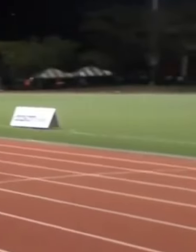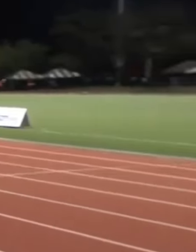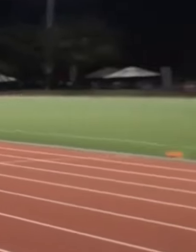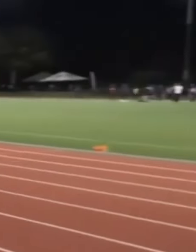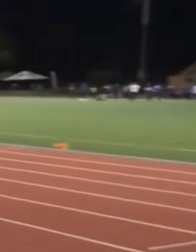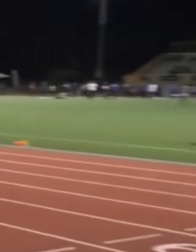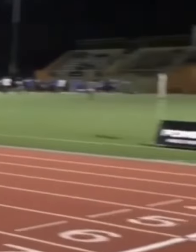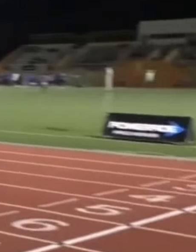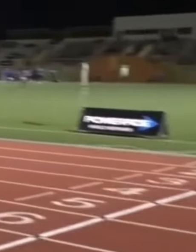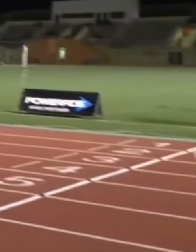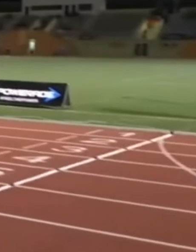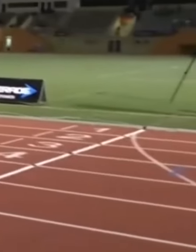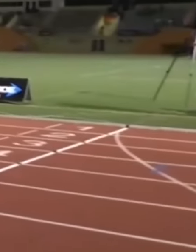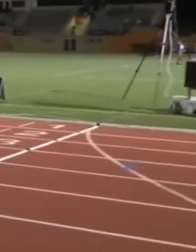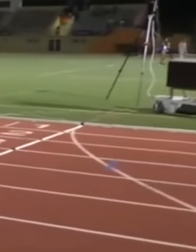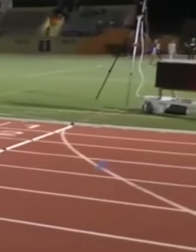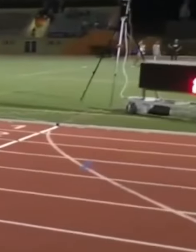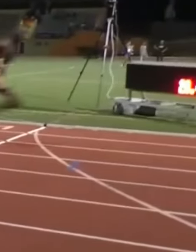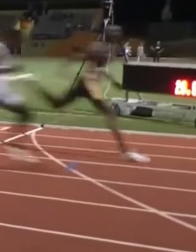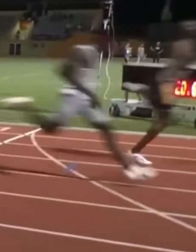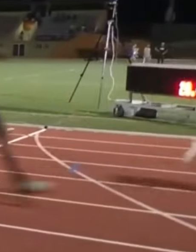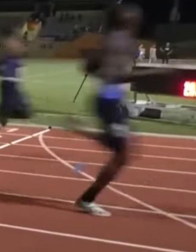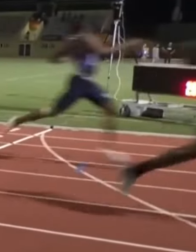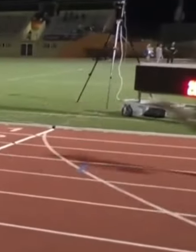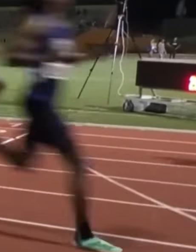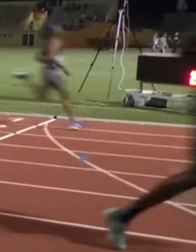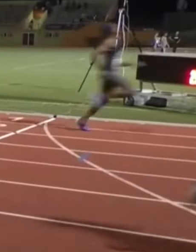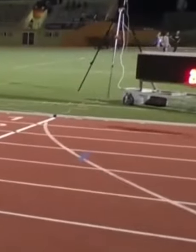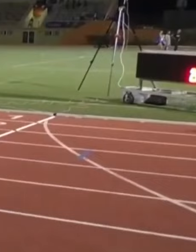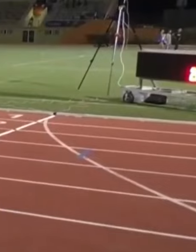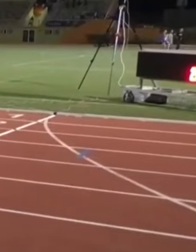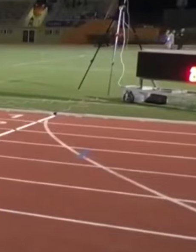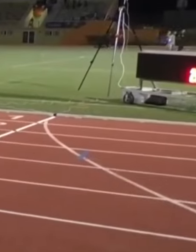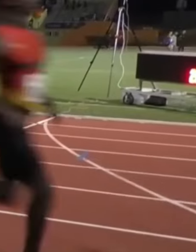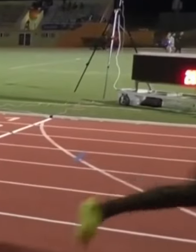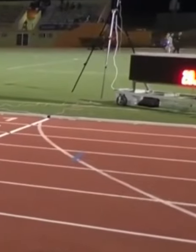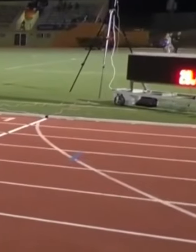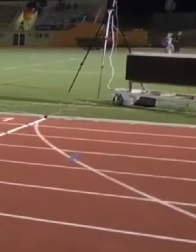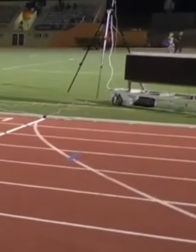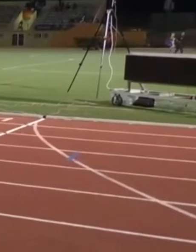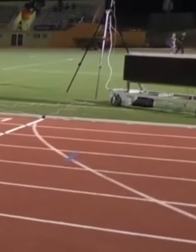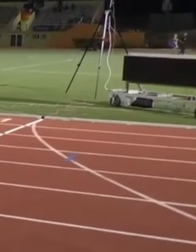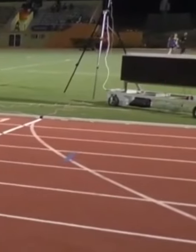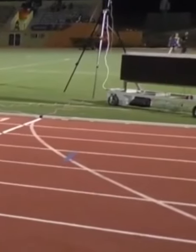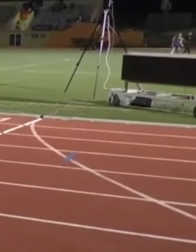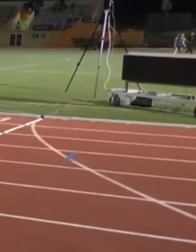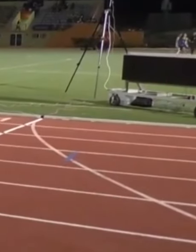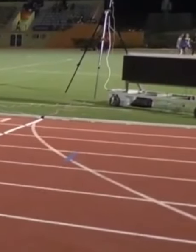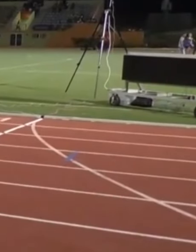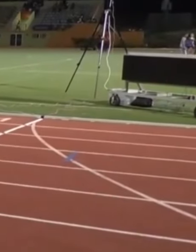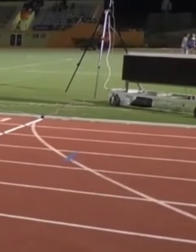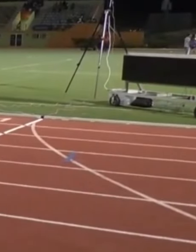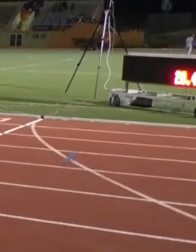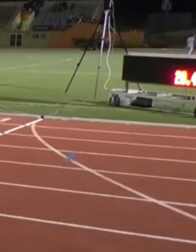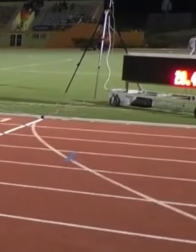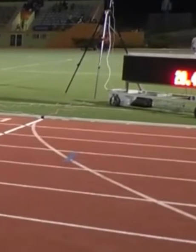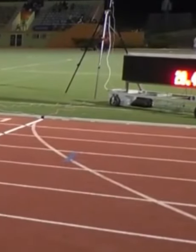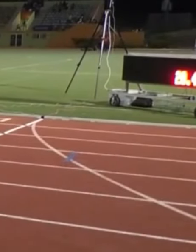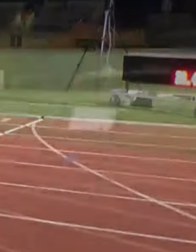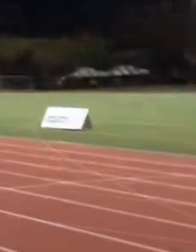to go, Griffith engages the North and clears that edge. Here they come to the finish. Griffith, Inks, and Ross Waldron is in for third. The